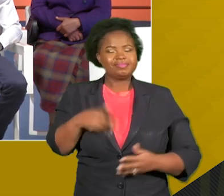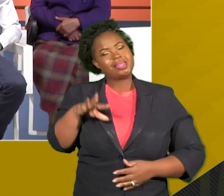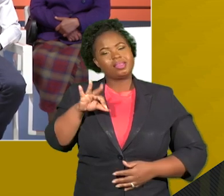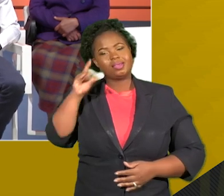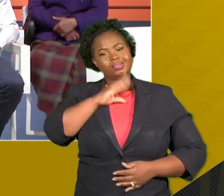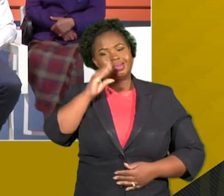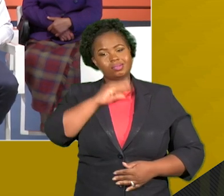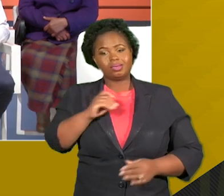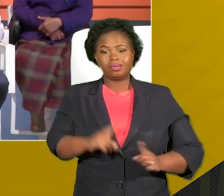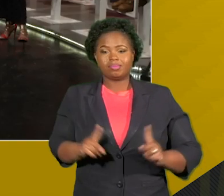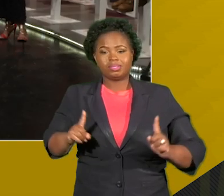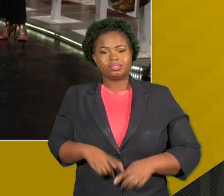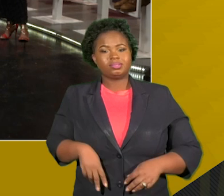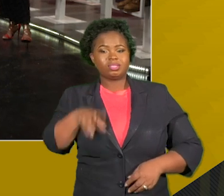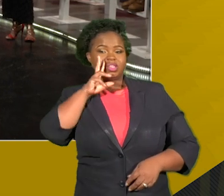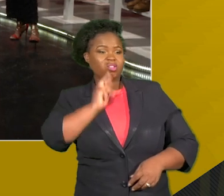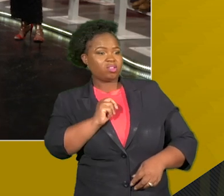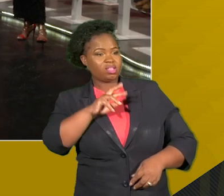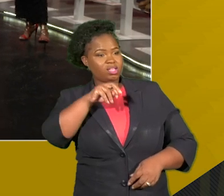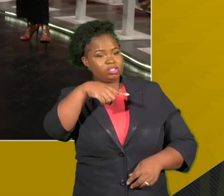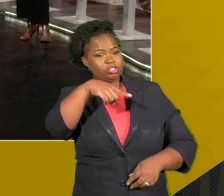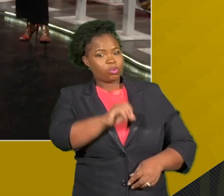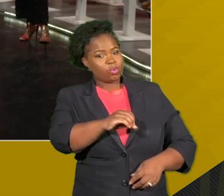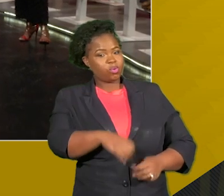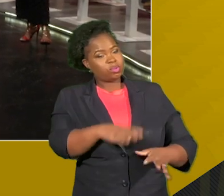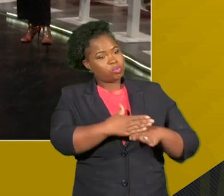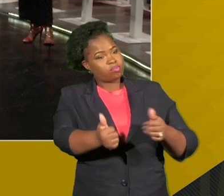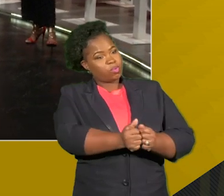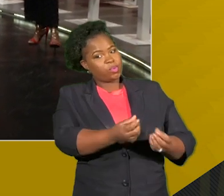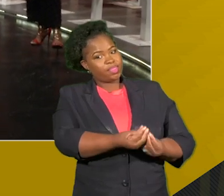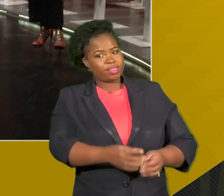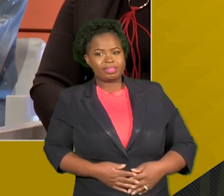Thetha. Otherwise, Nicolette, when I call an NGO, NPO, so in Sanana.